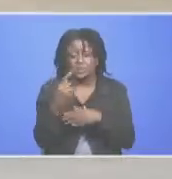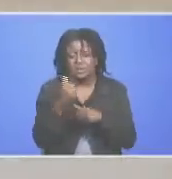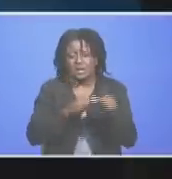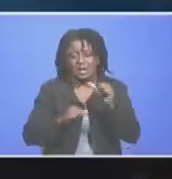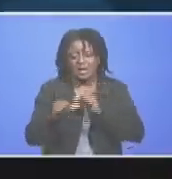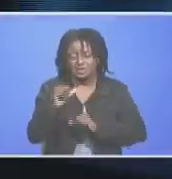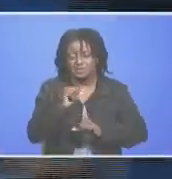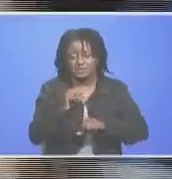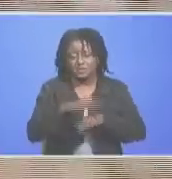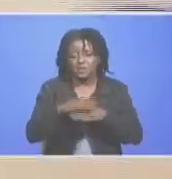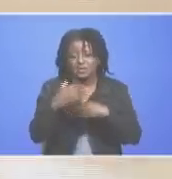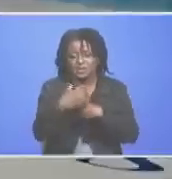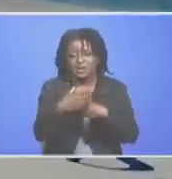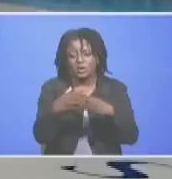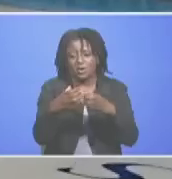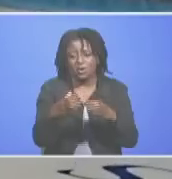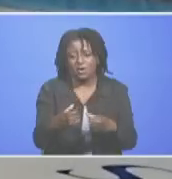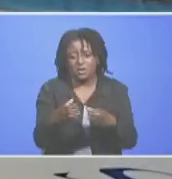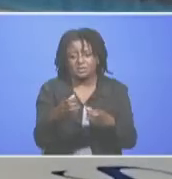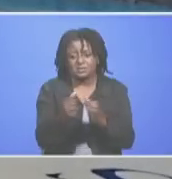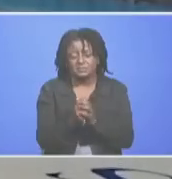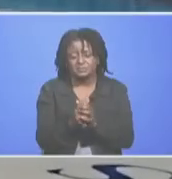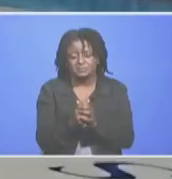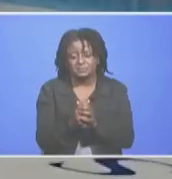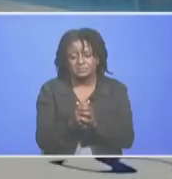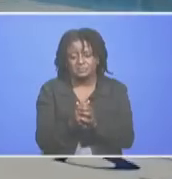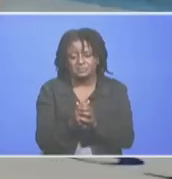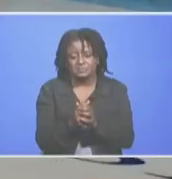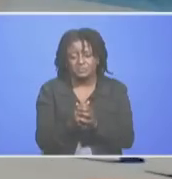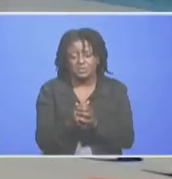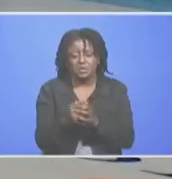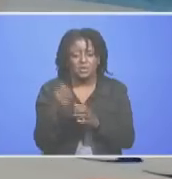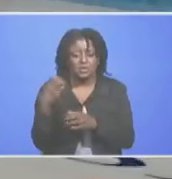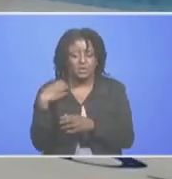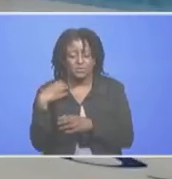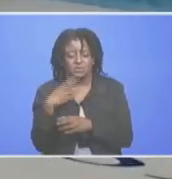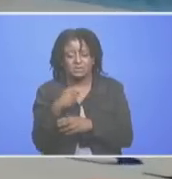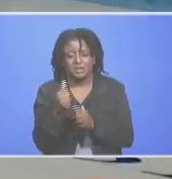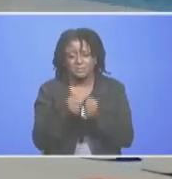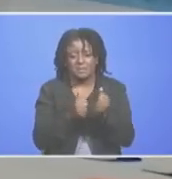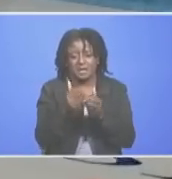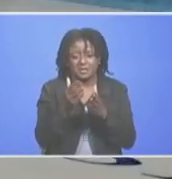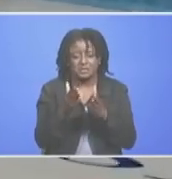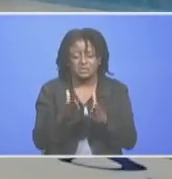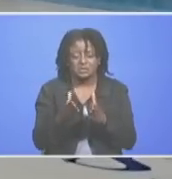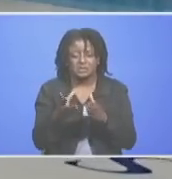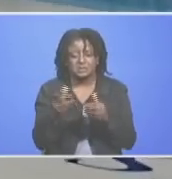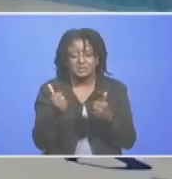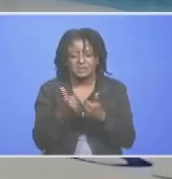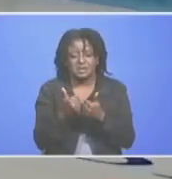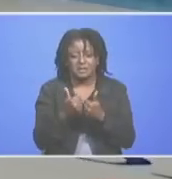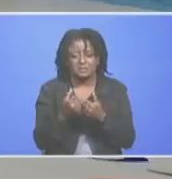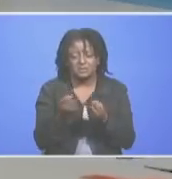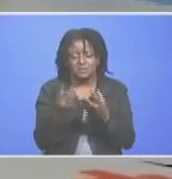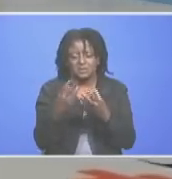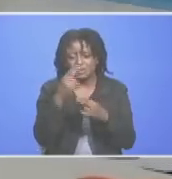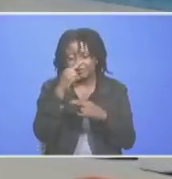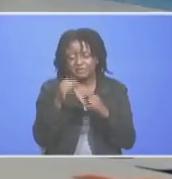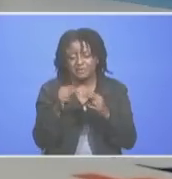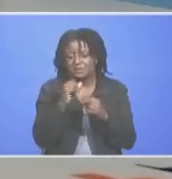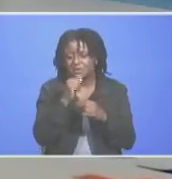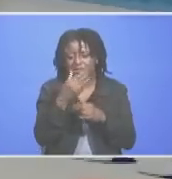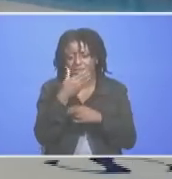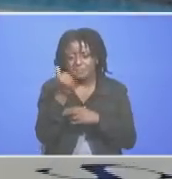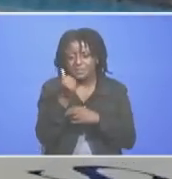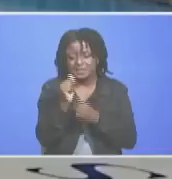court. The coaches and managers game is always a lot of fun. Not necessarily the best display of athleticism, but